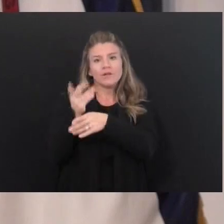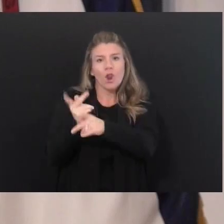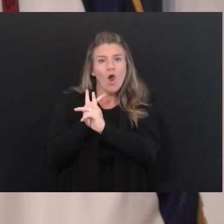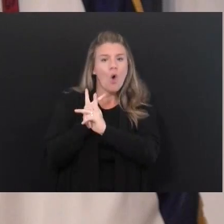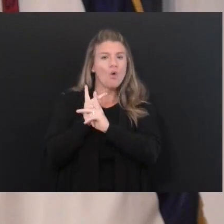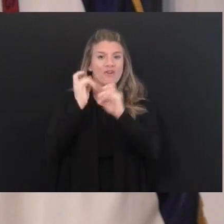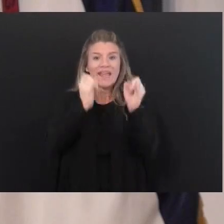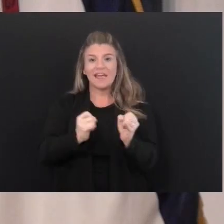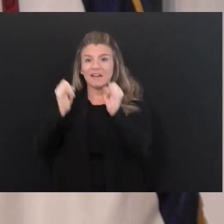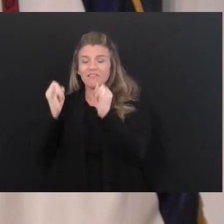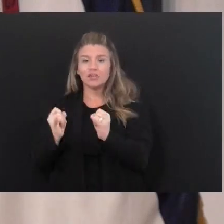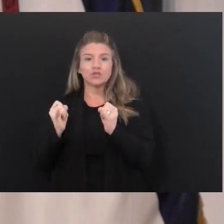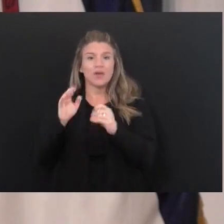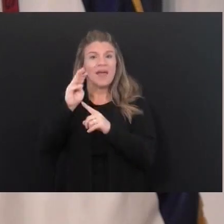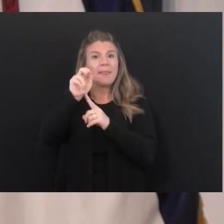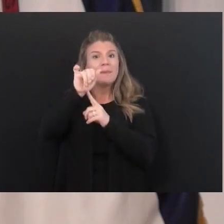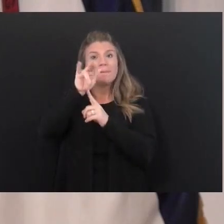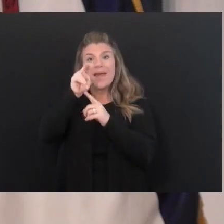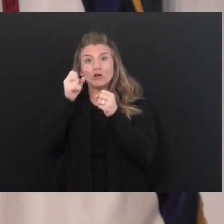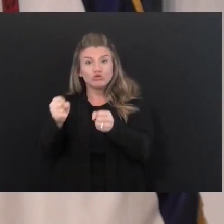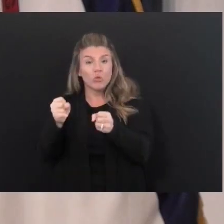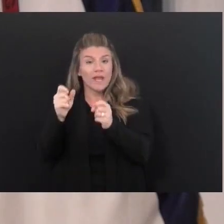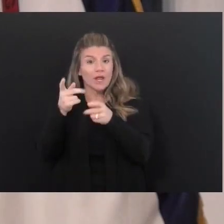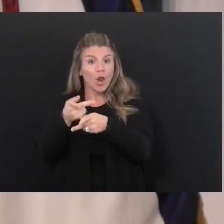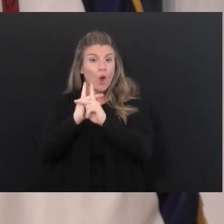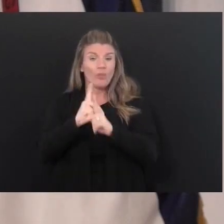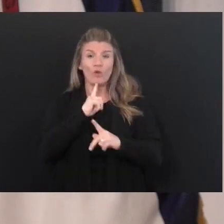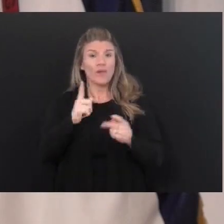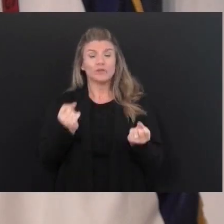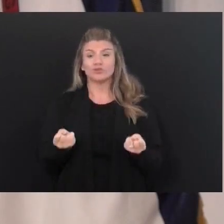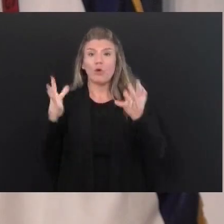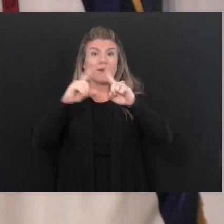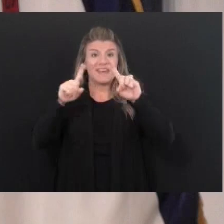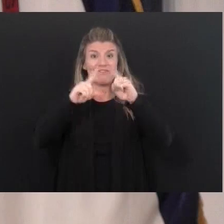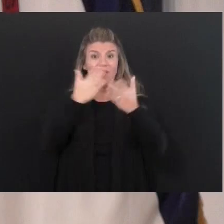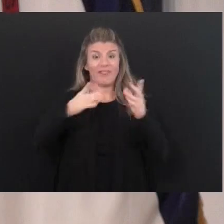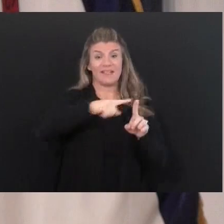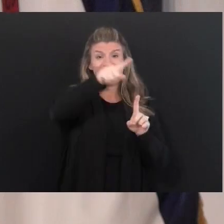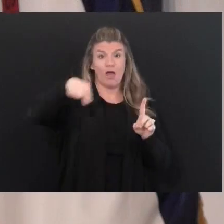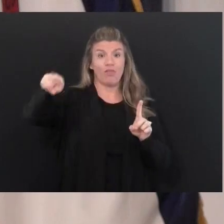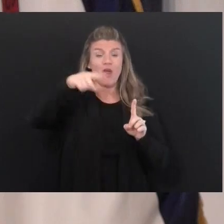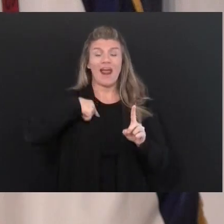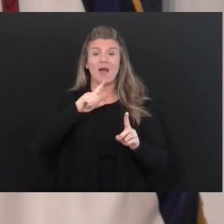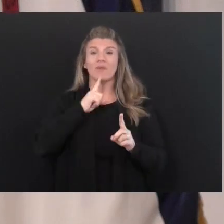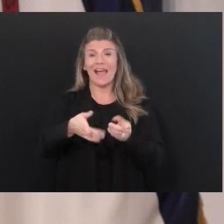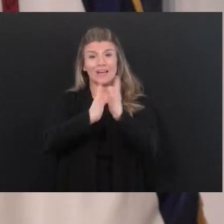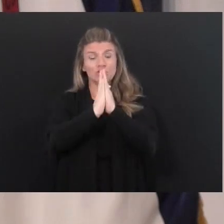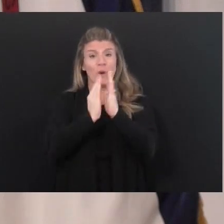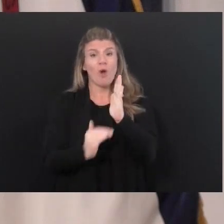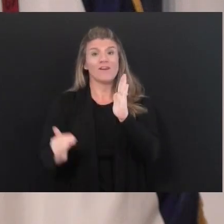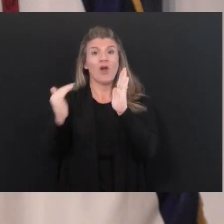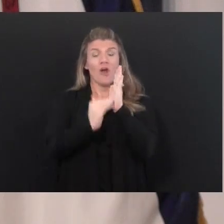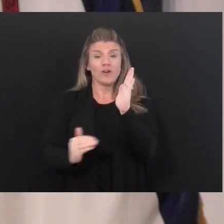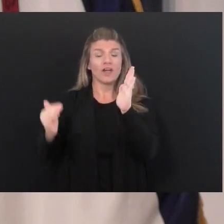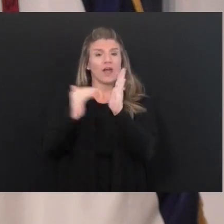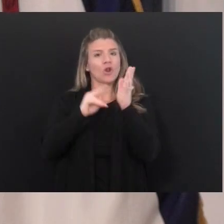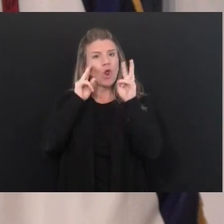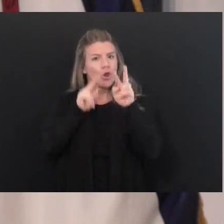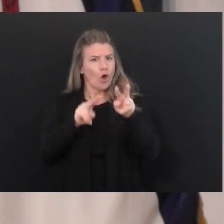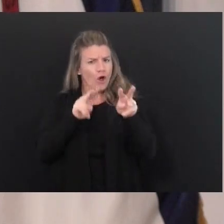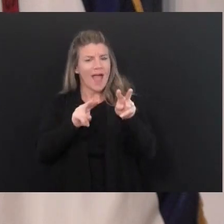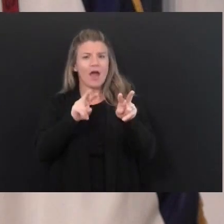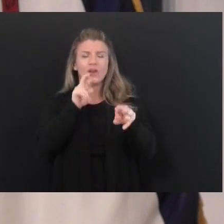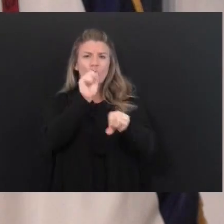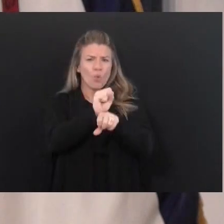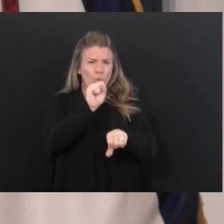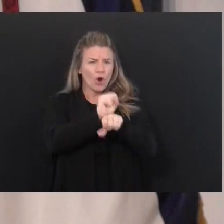it may be on Main Street loans. There's so many different things that I ask you over and over to look at and work it